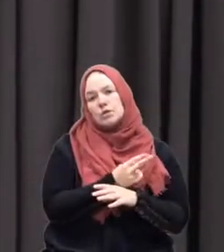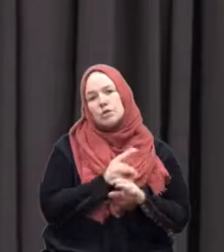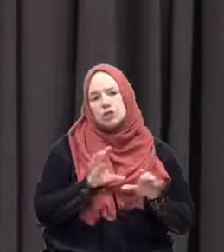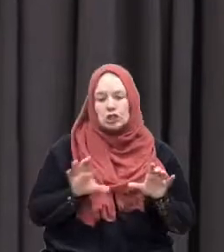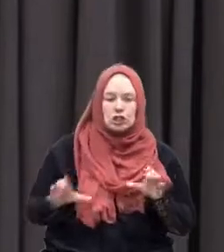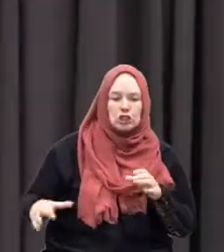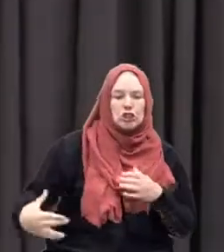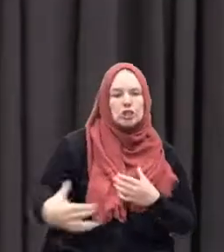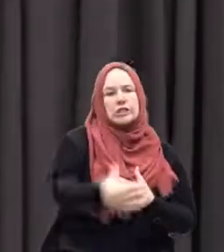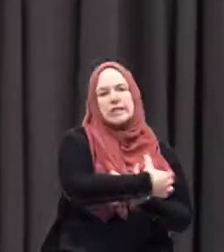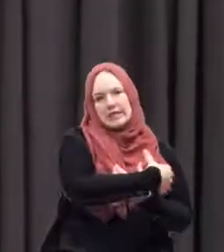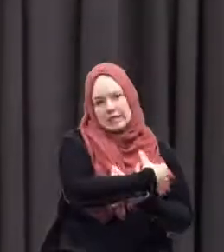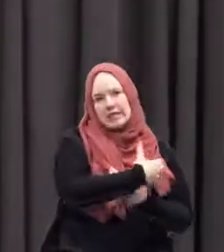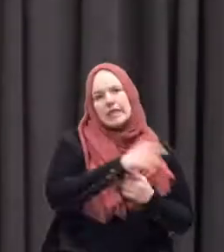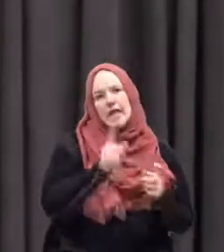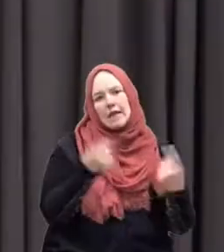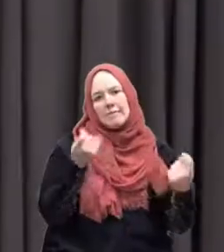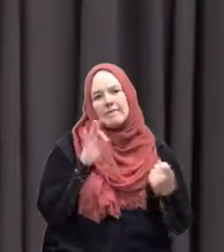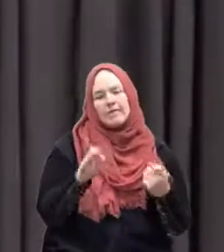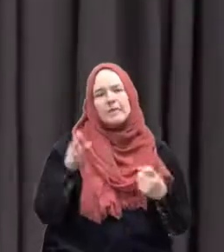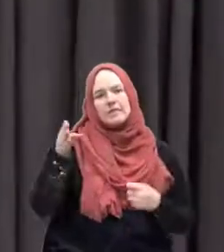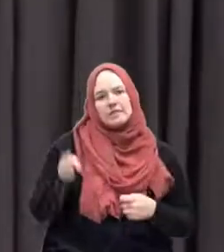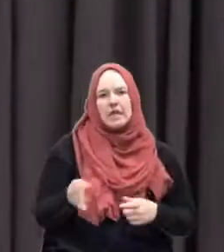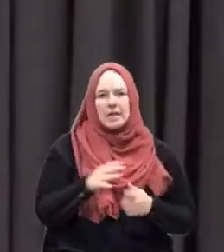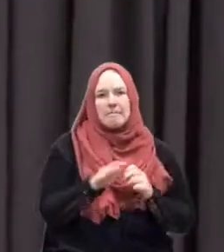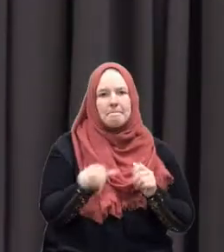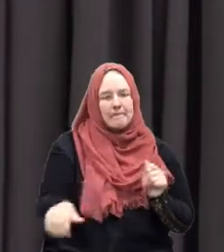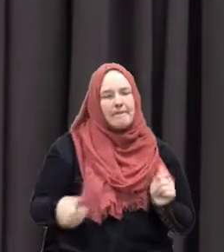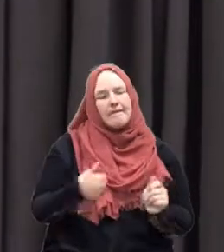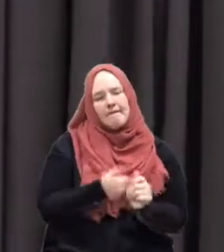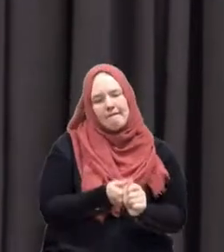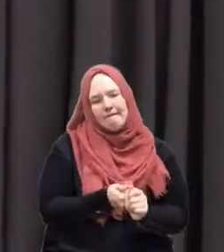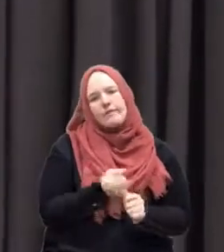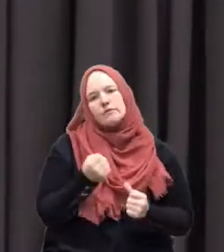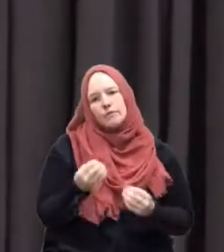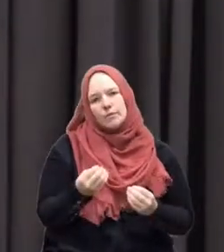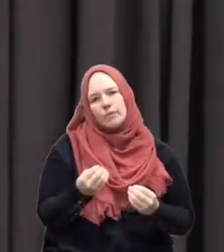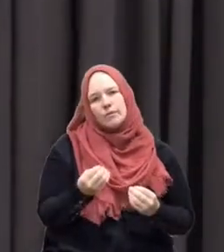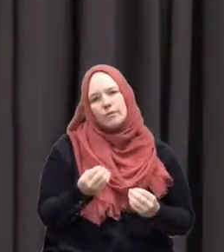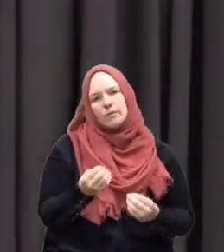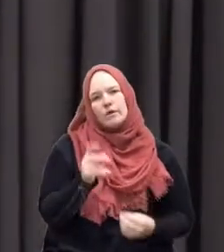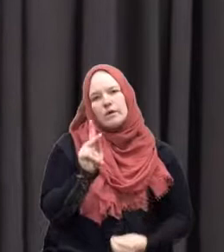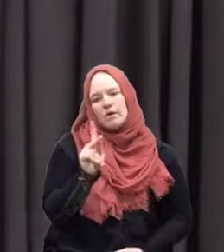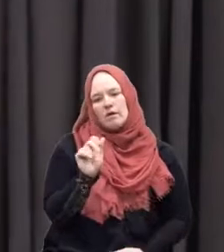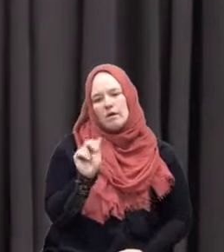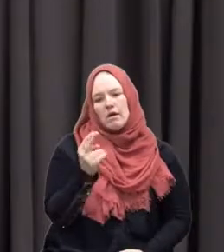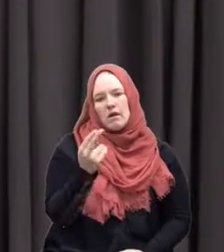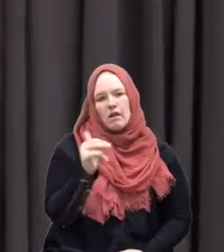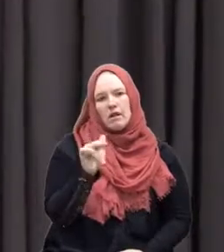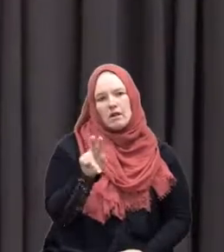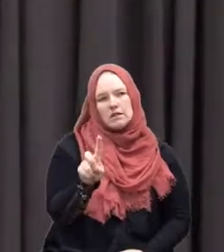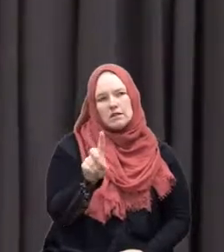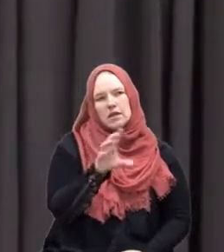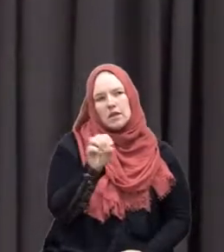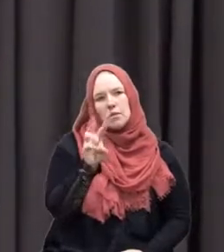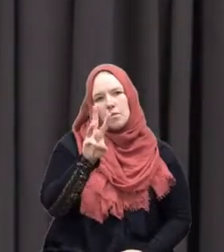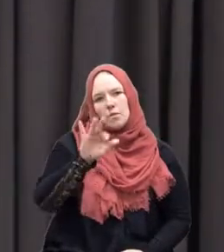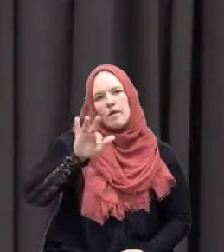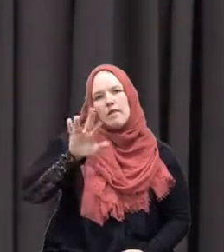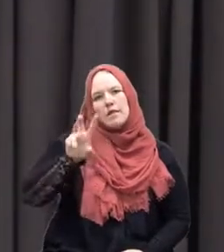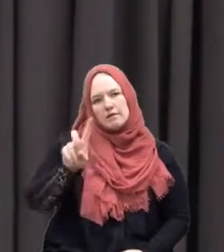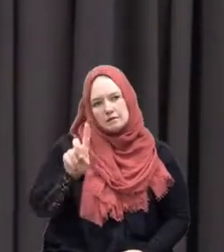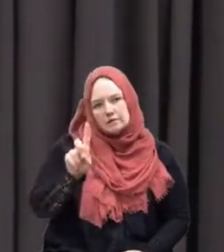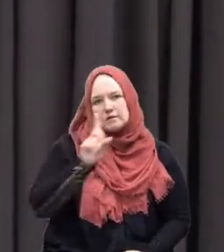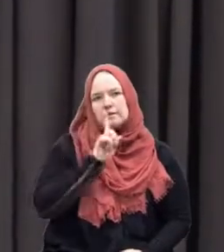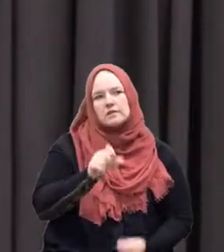the enemy from the sides and from behind. So Khalid ibn al-Walid is a